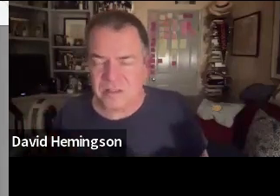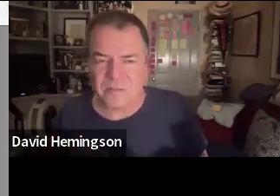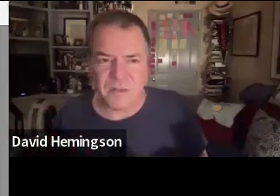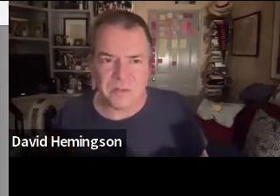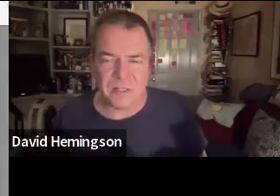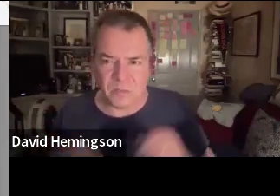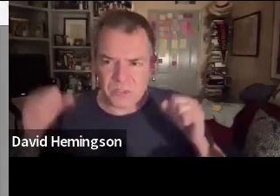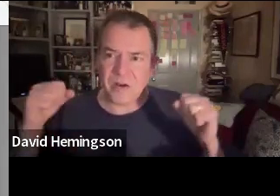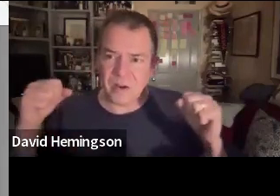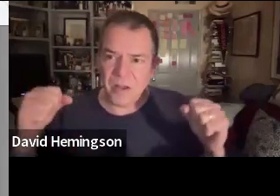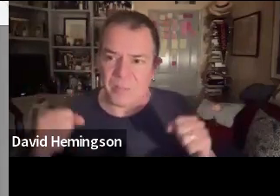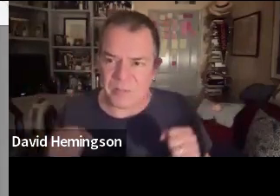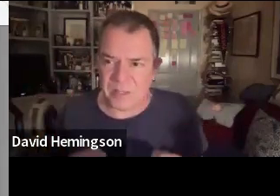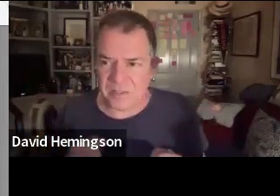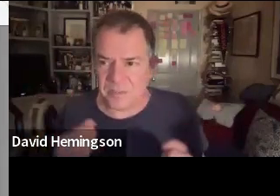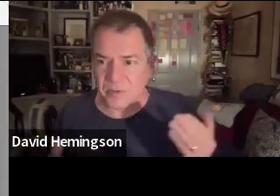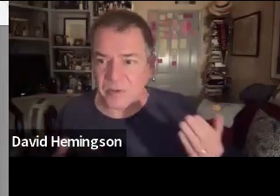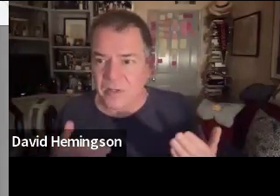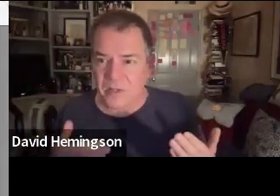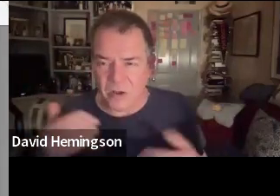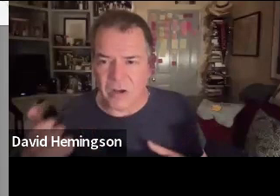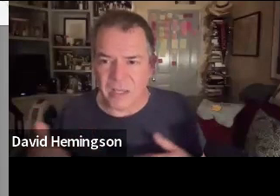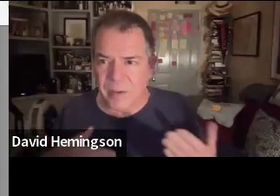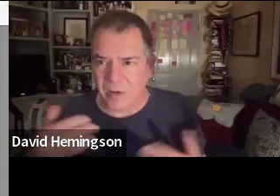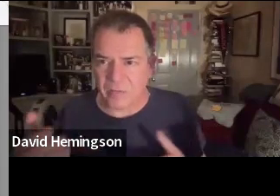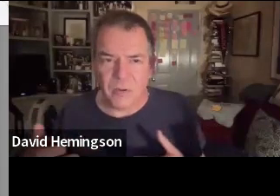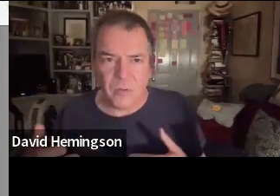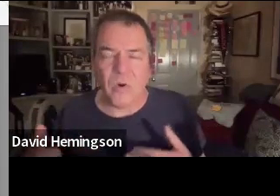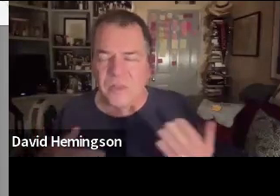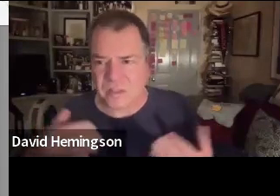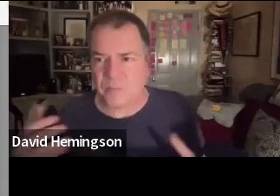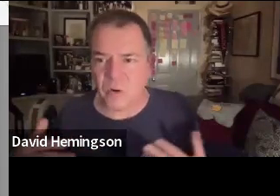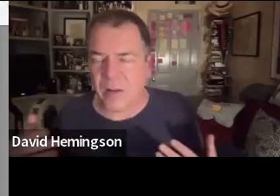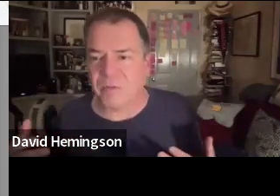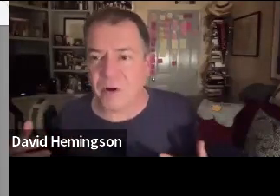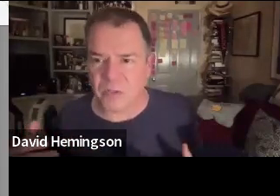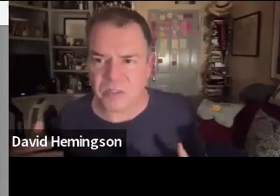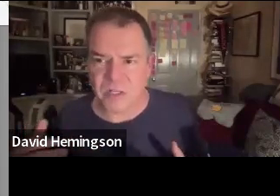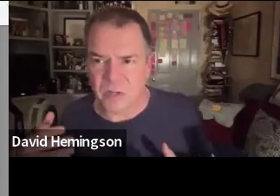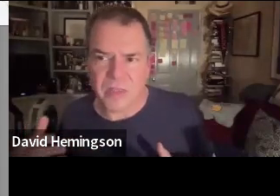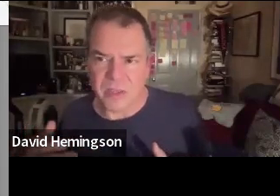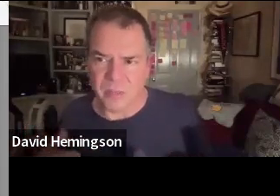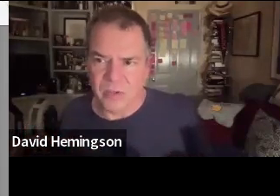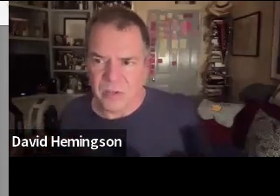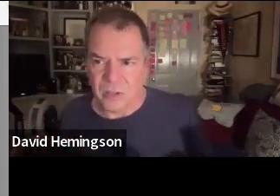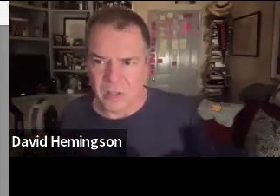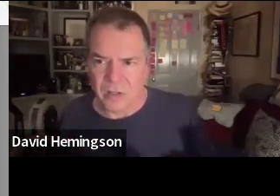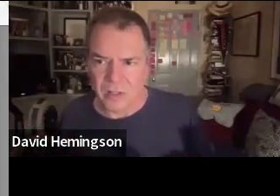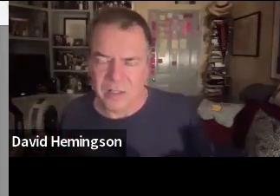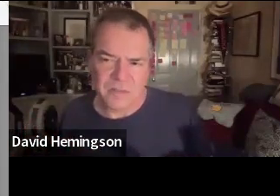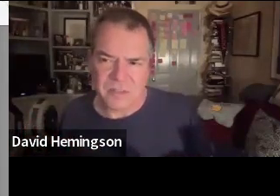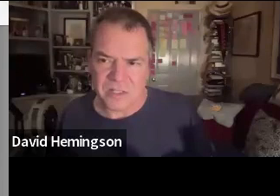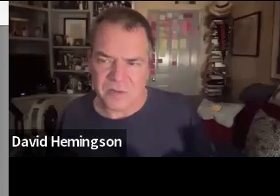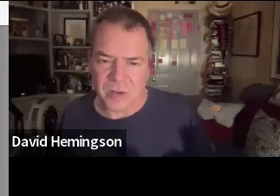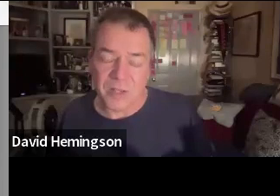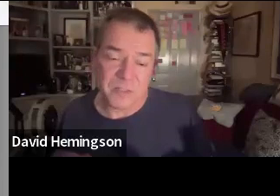exposition. It doesn't feel like we're just carrying pipe. It's like these people are talking about what this program provokes, in them. And